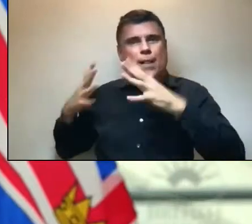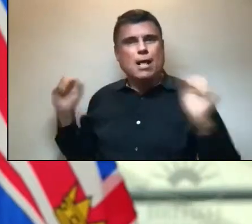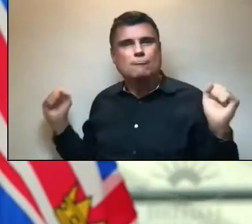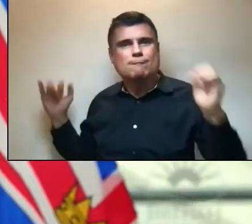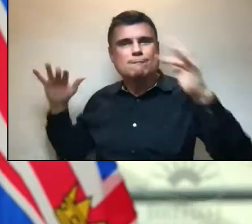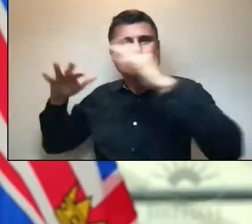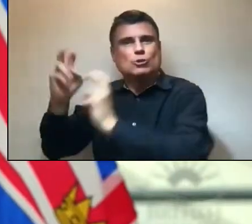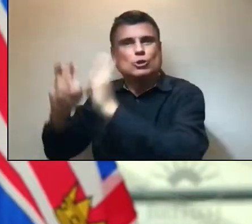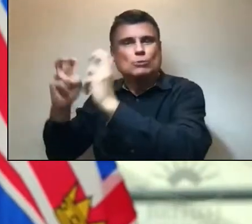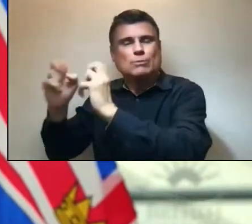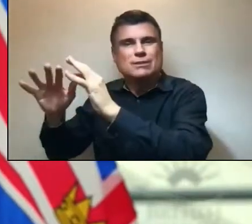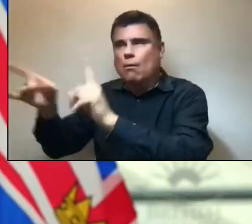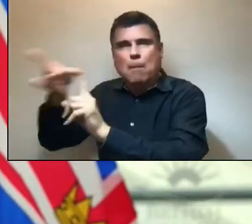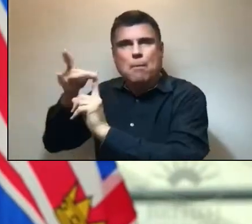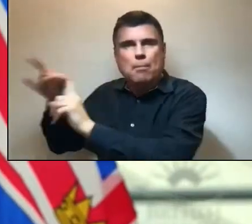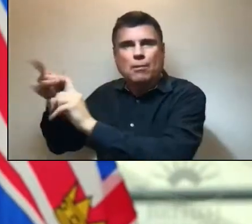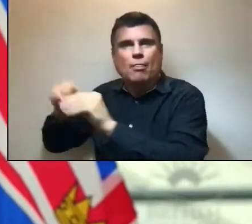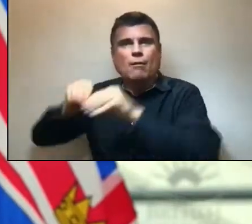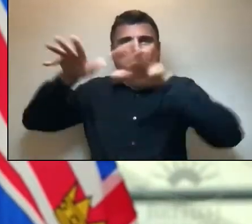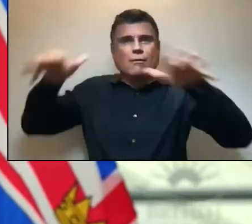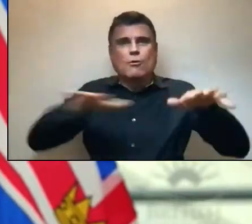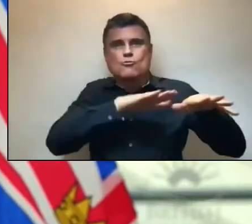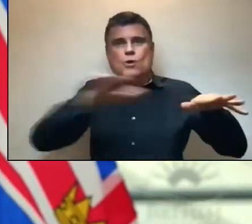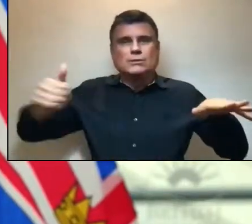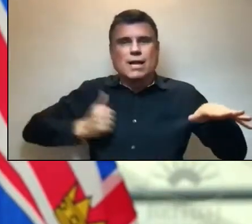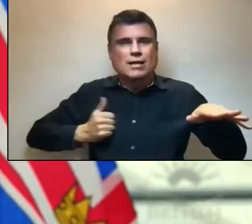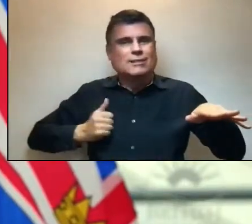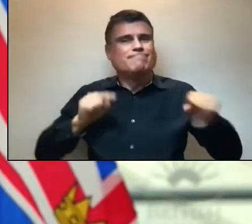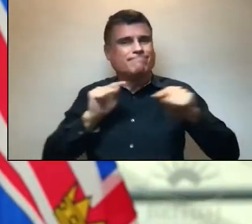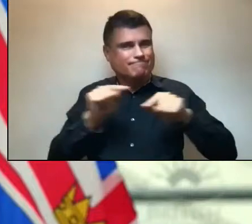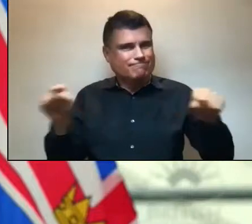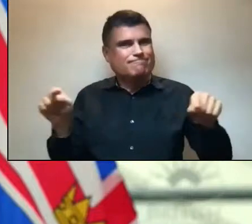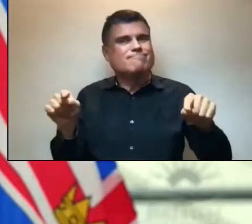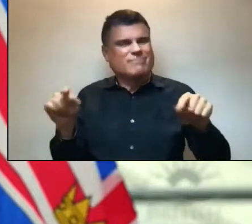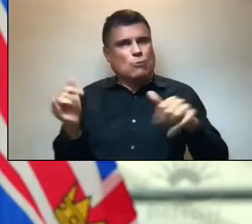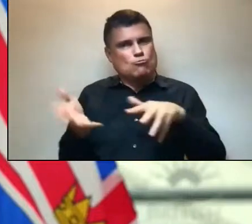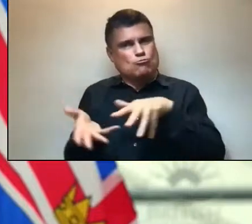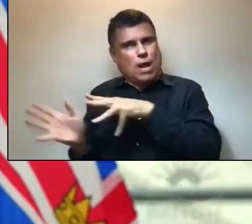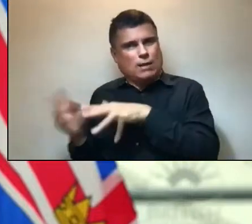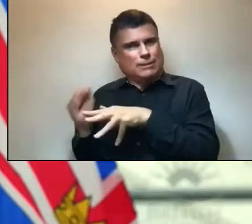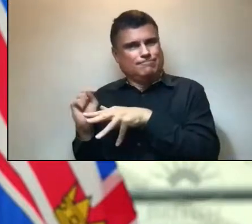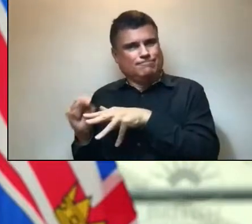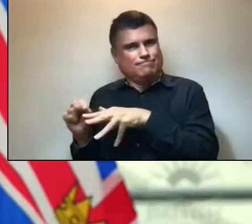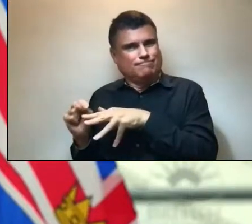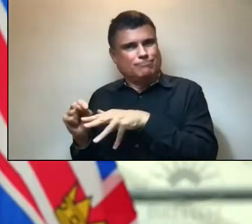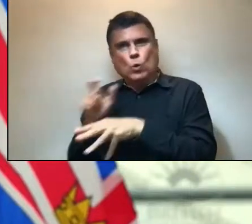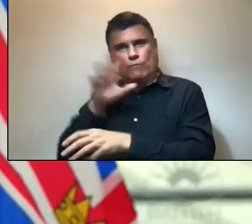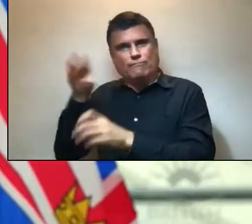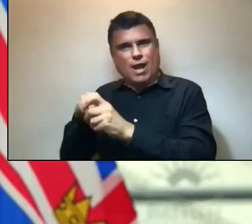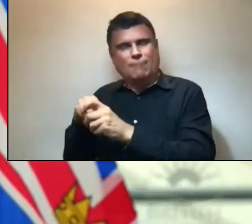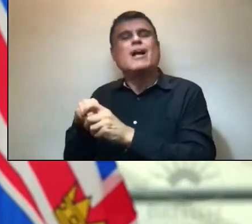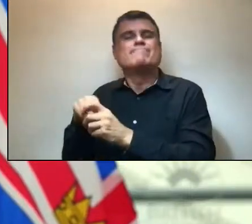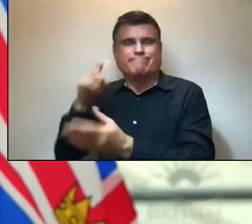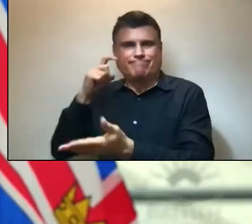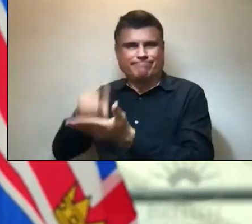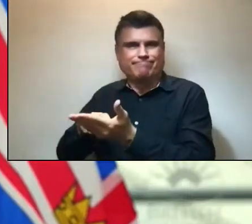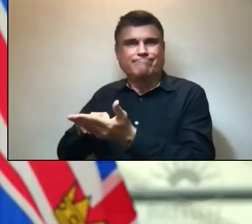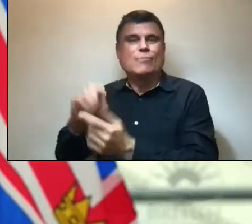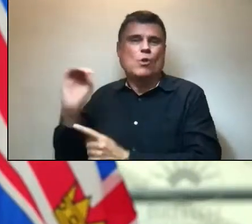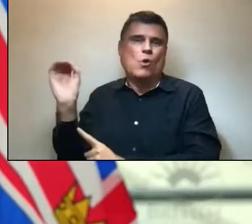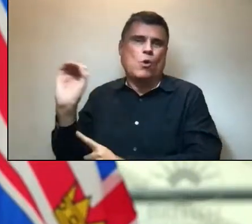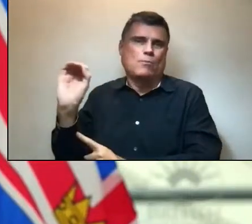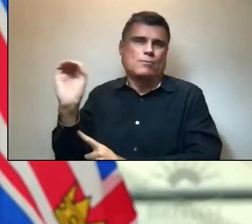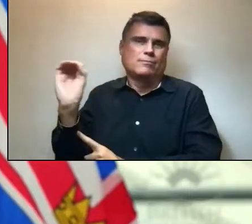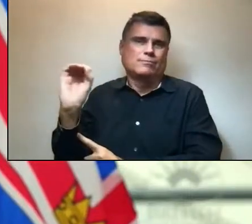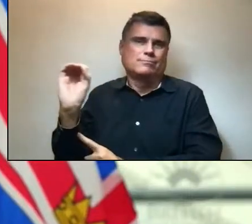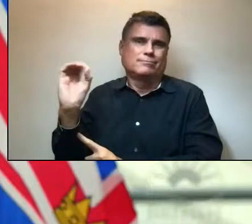are related to varsity rugby players that have tested positive for Omicron. We have a number of more tests in